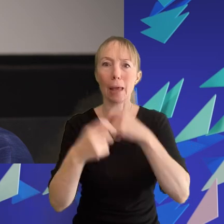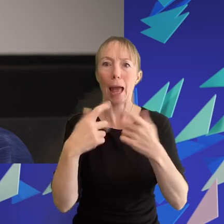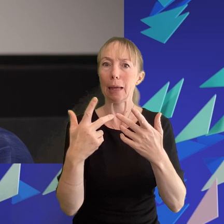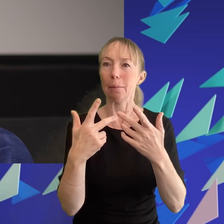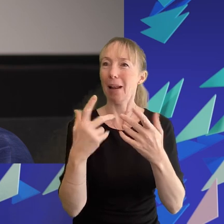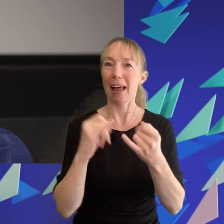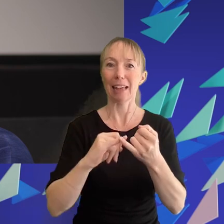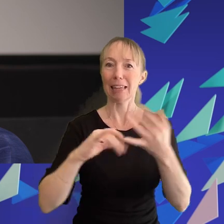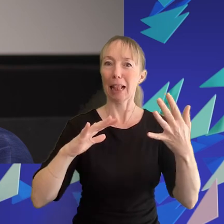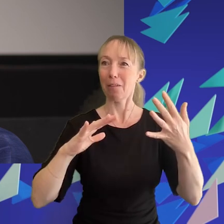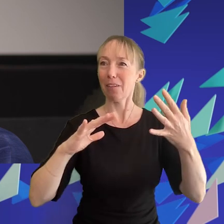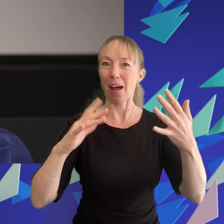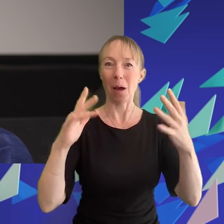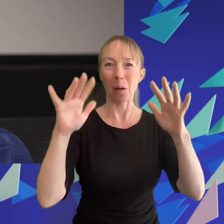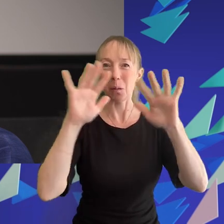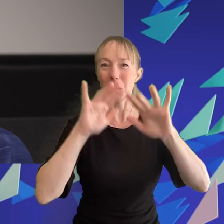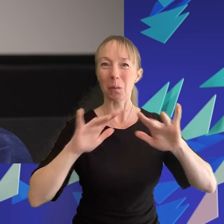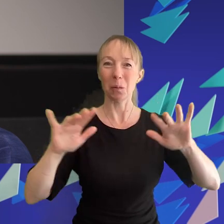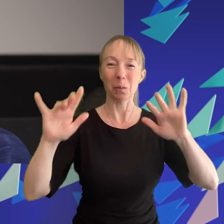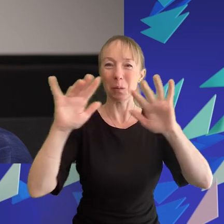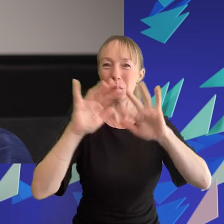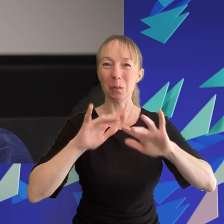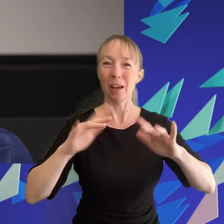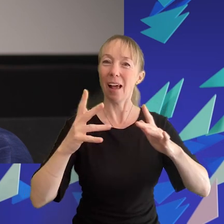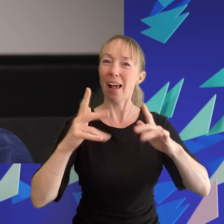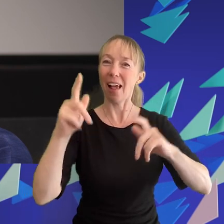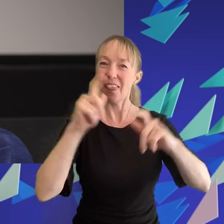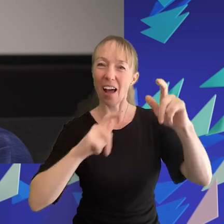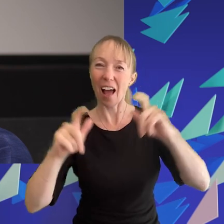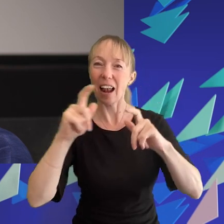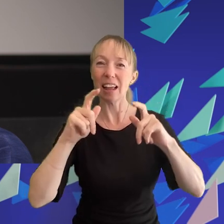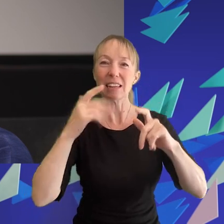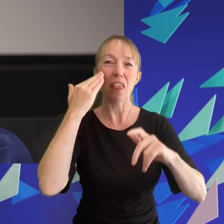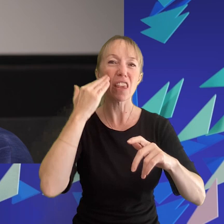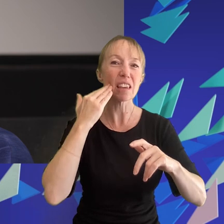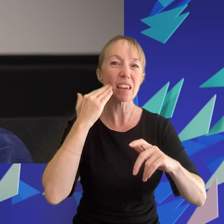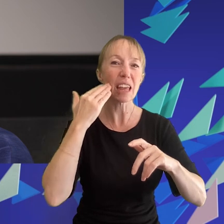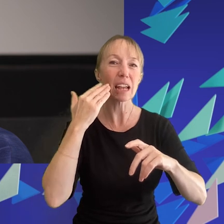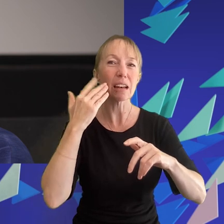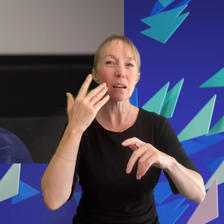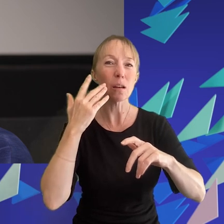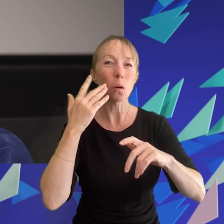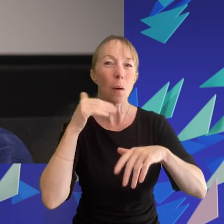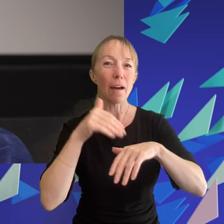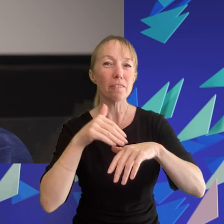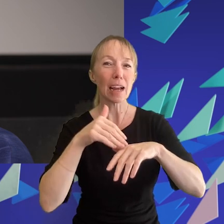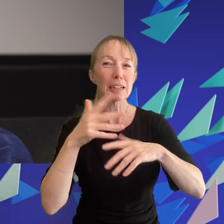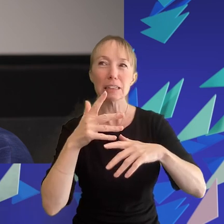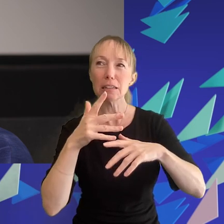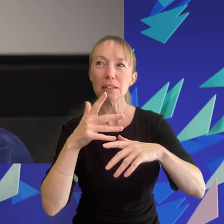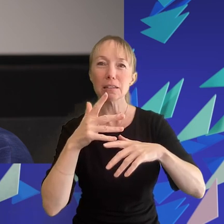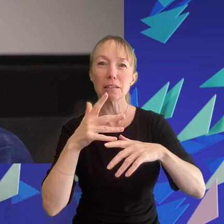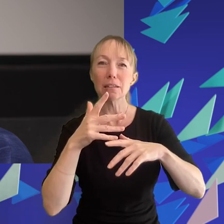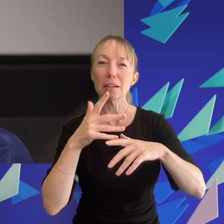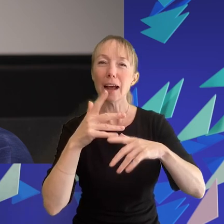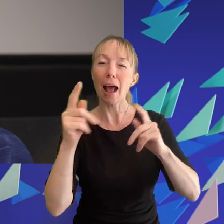like this silvery platinum thing, and the colors and the skin tones were affected. So, and the